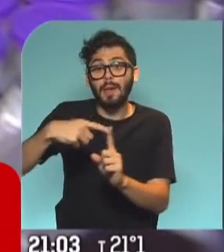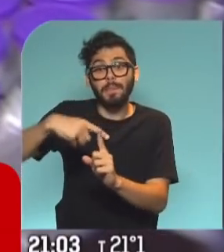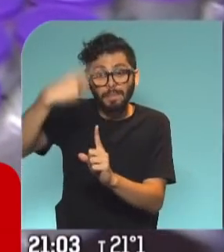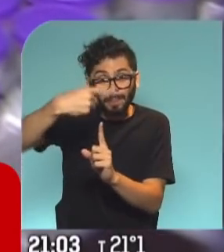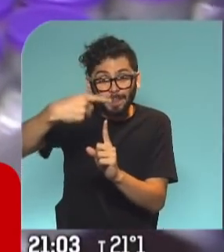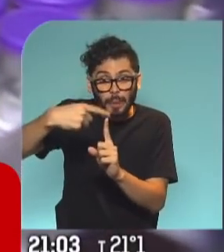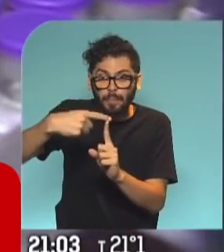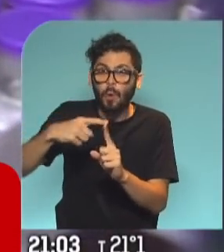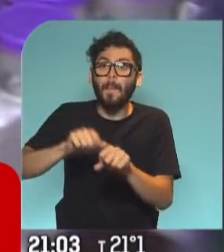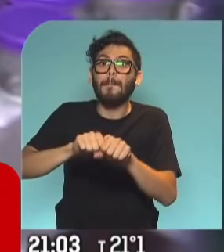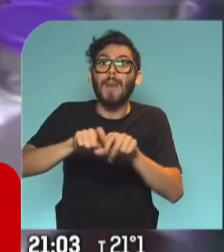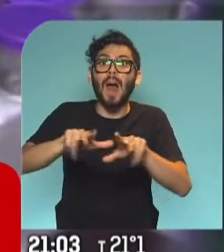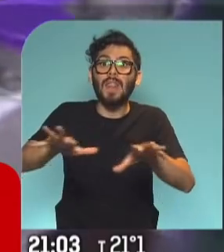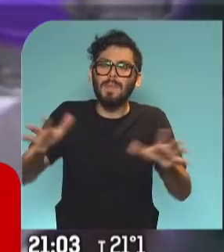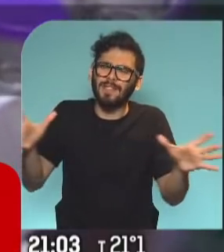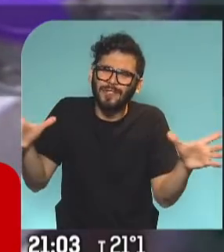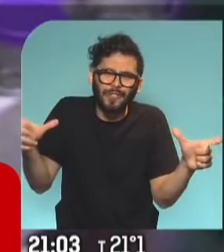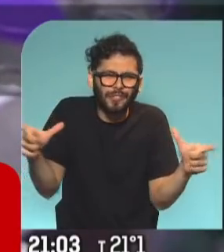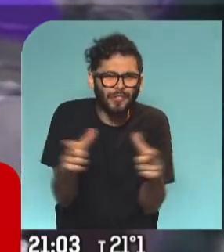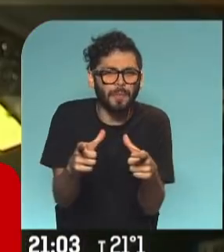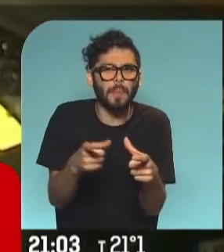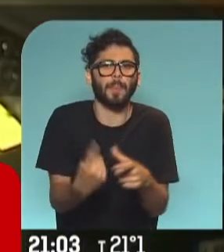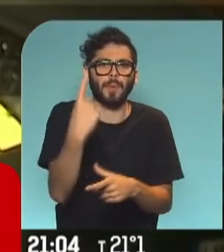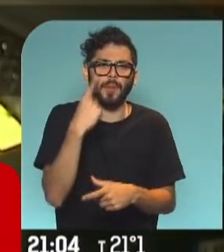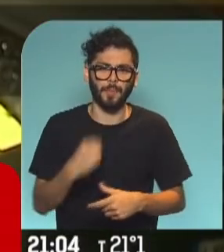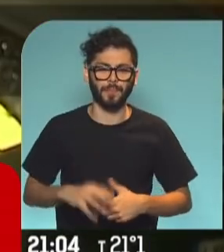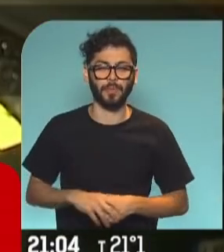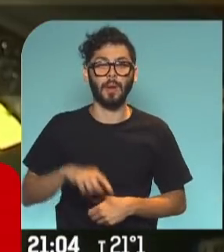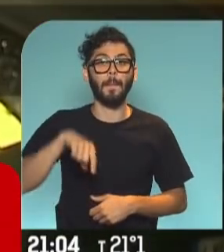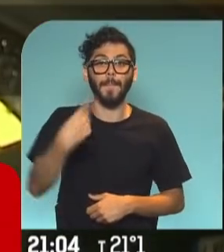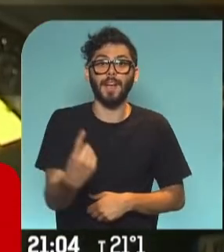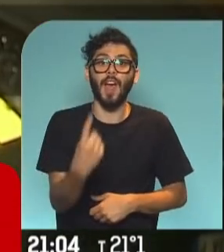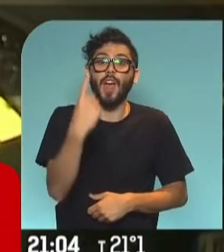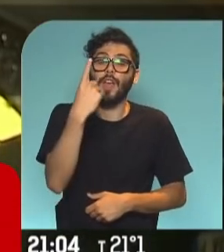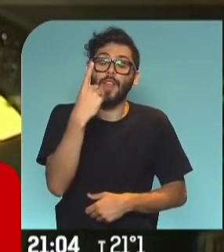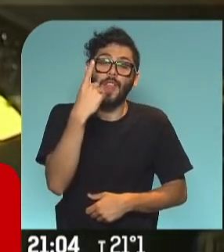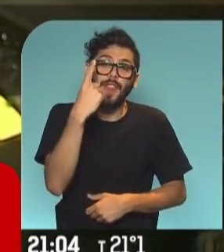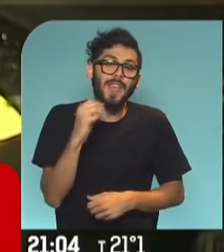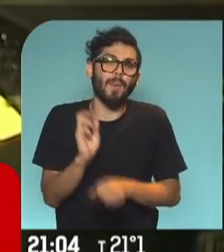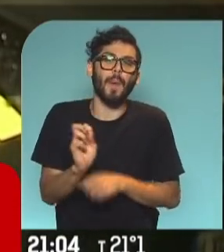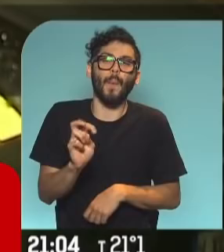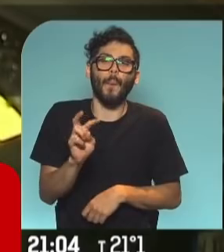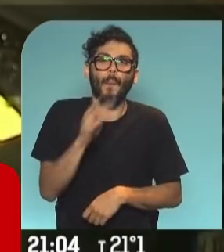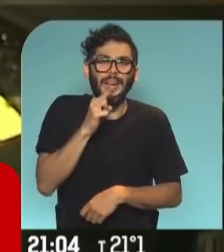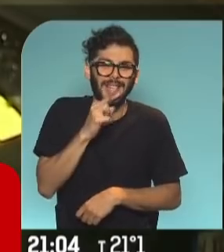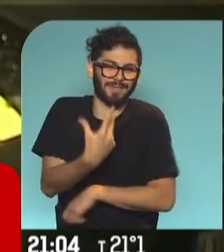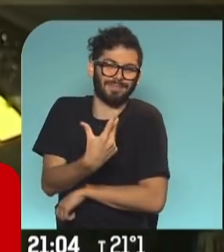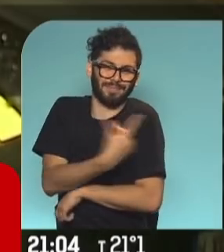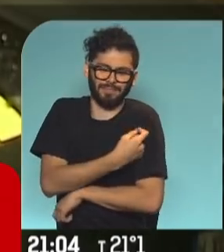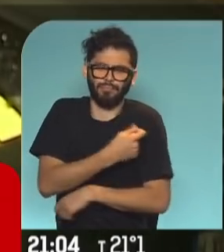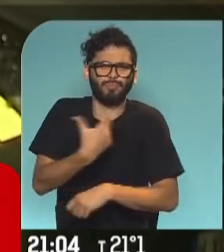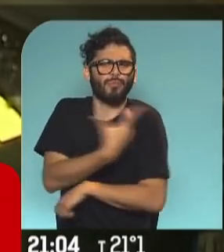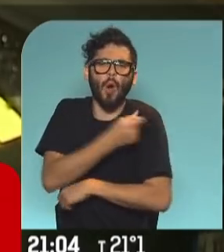fin de la pandemia. Well, tomorrow is V-Day when we roll out the coronavirus vaccine across the whole of the